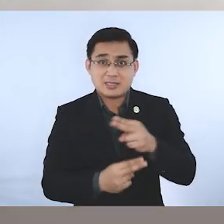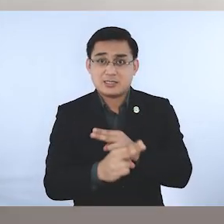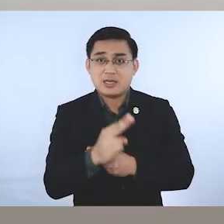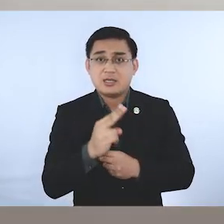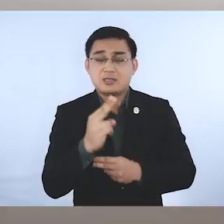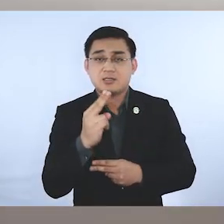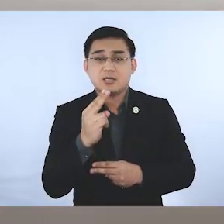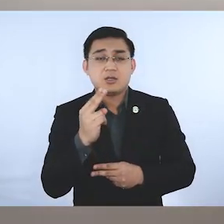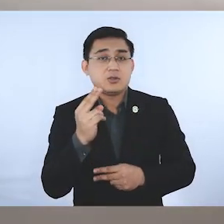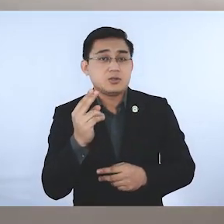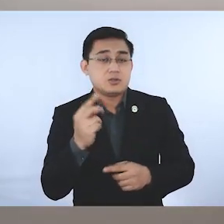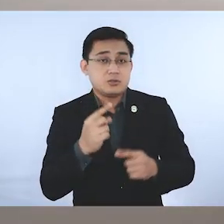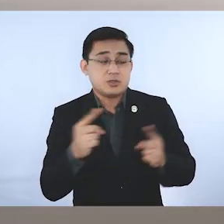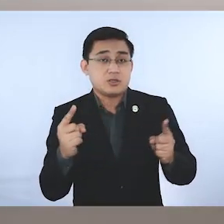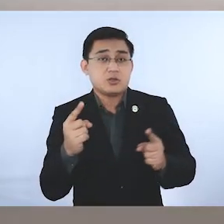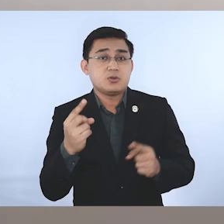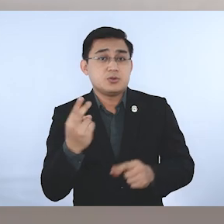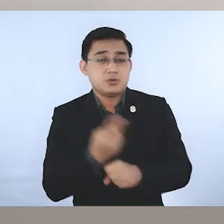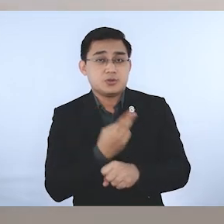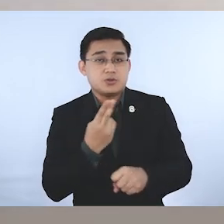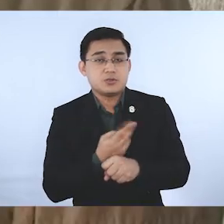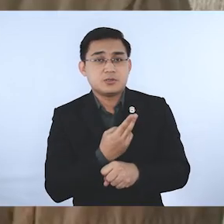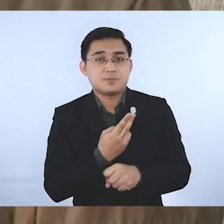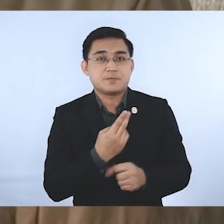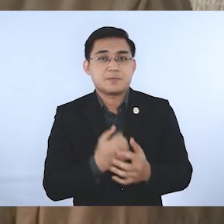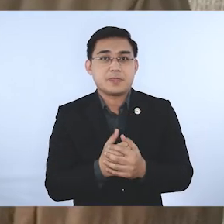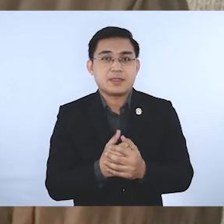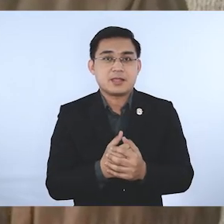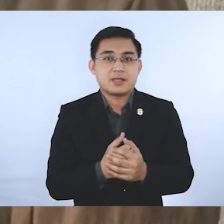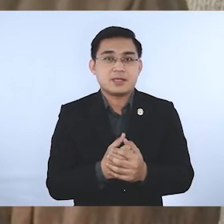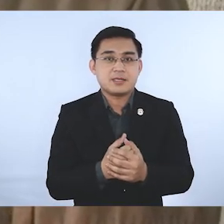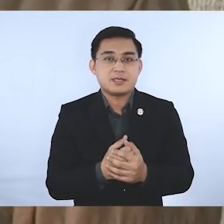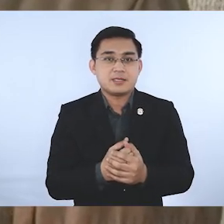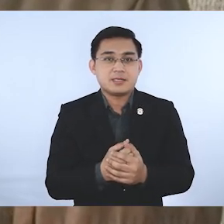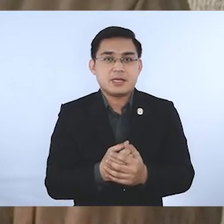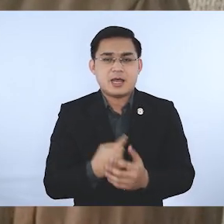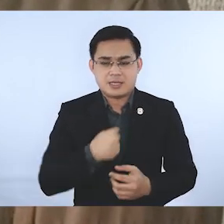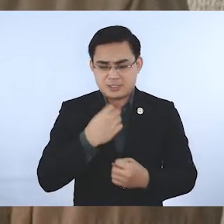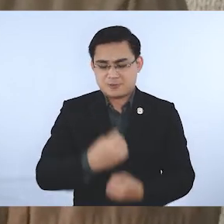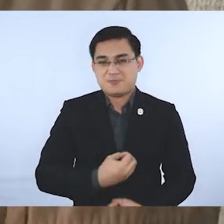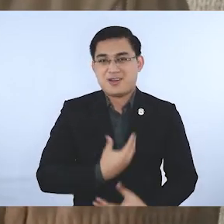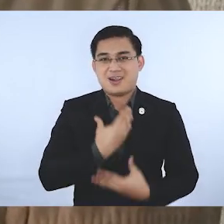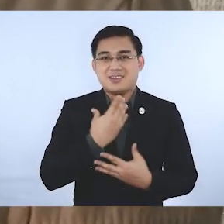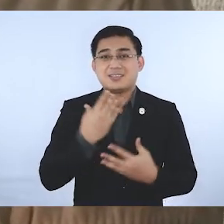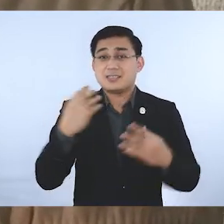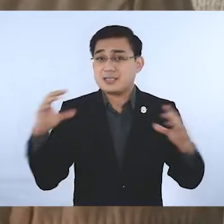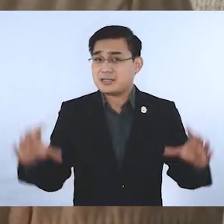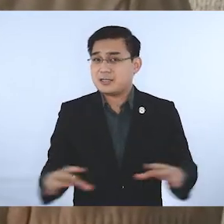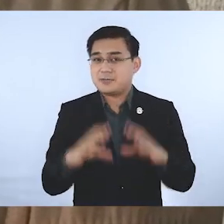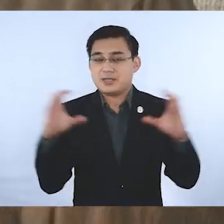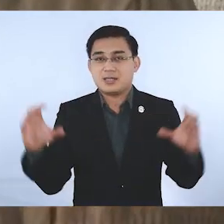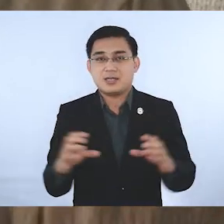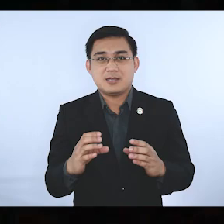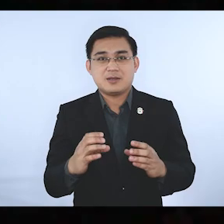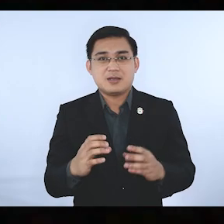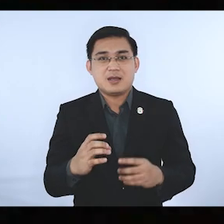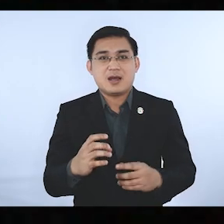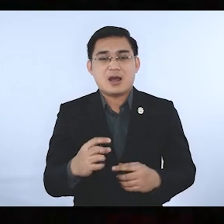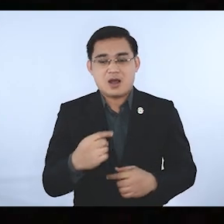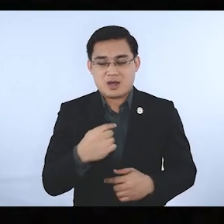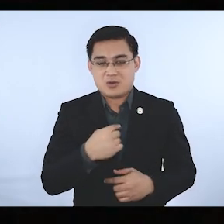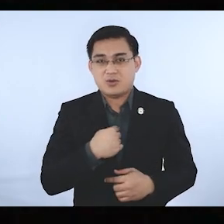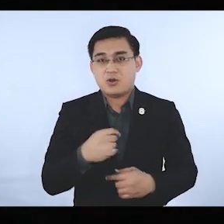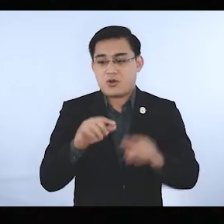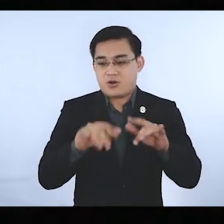to do the solfège. I got inspired to do this activity because